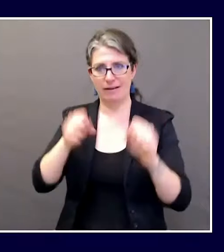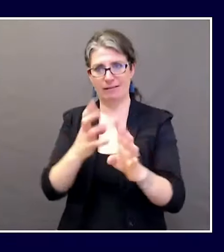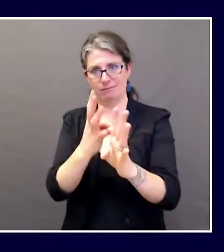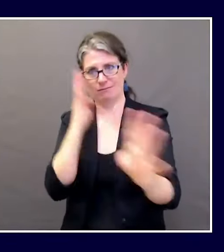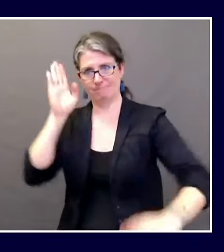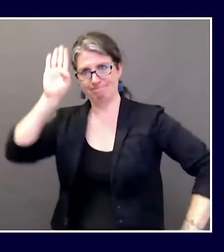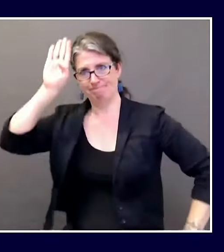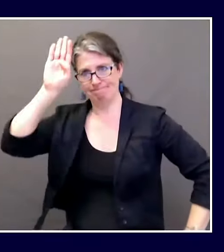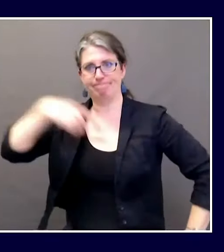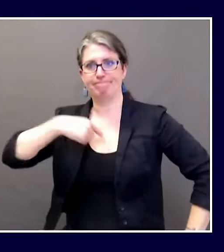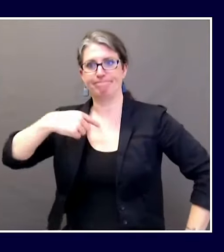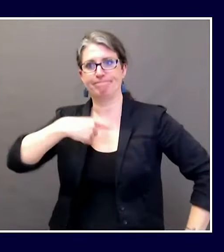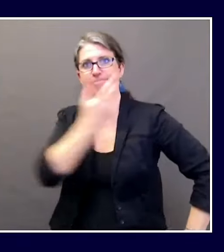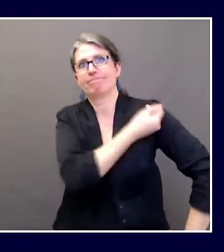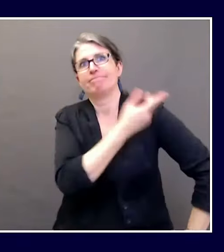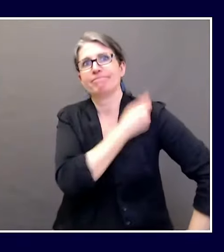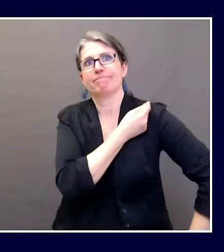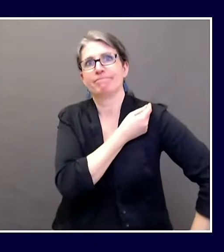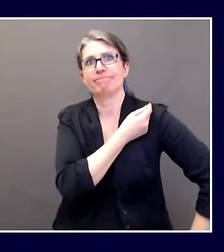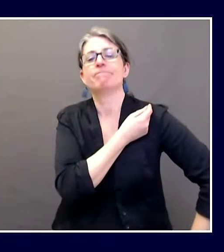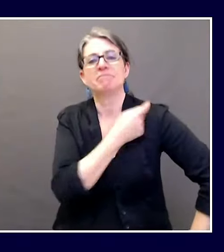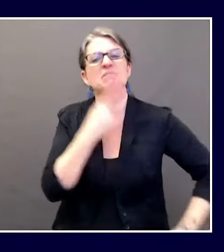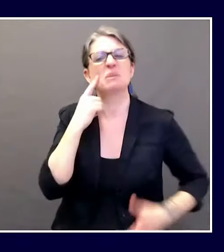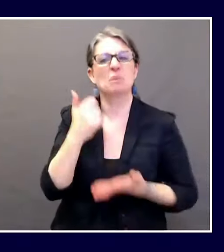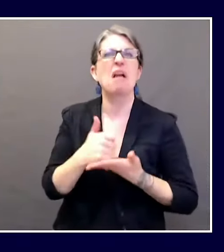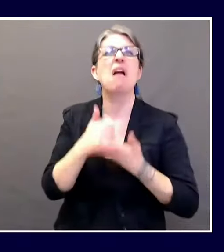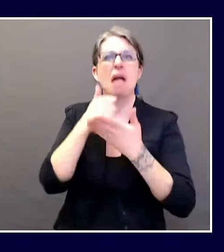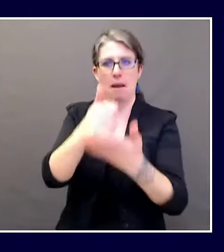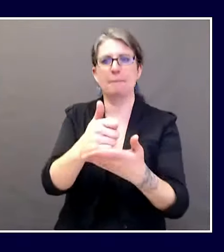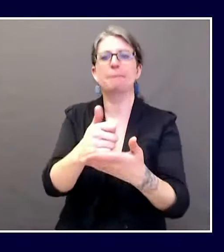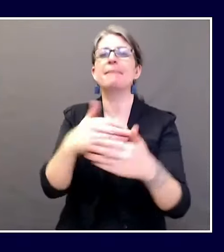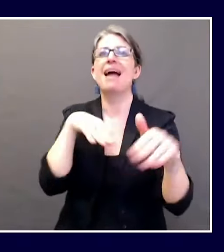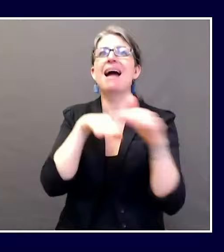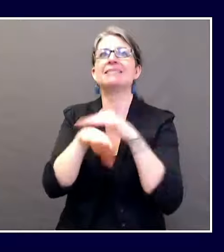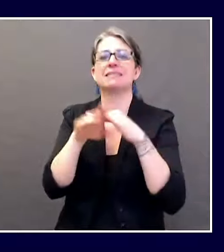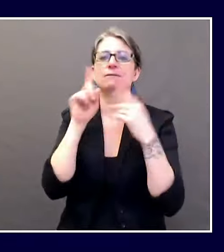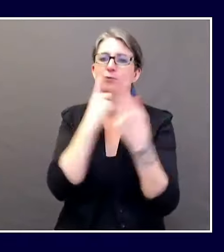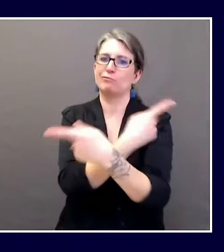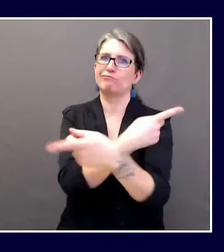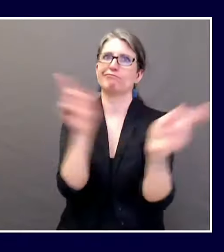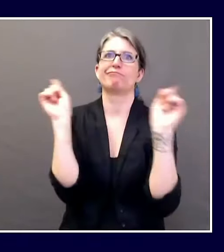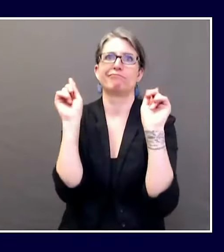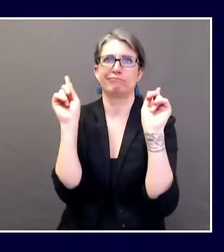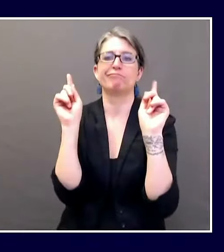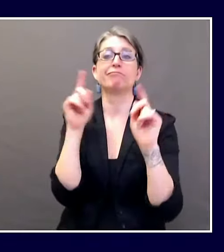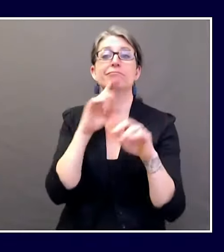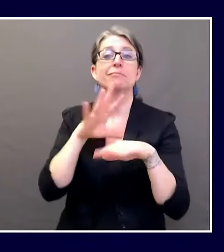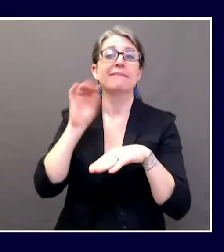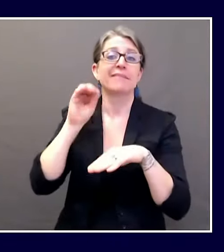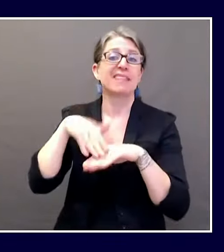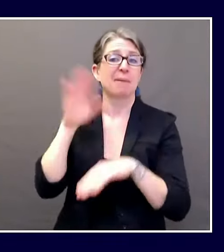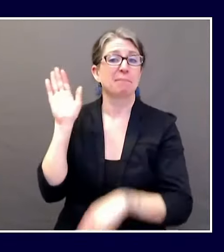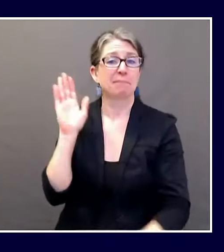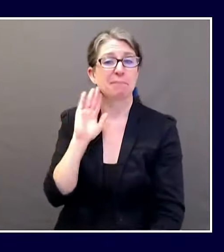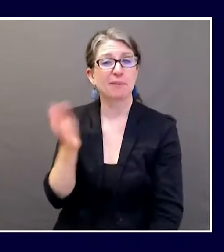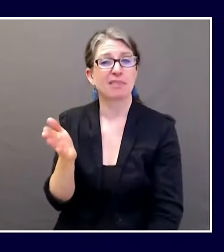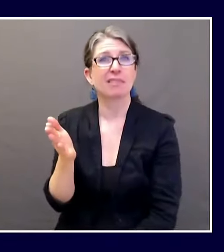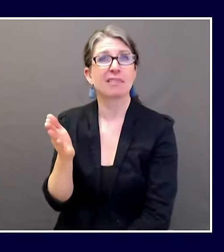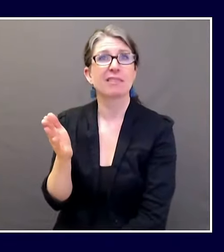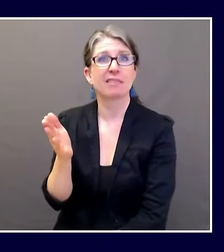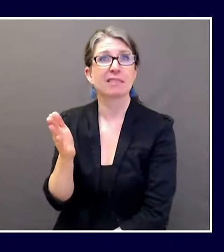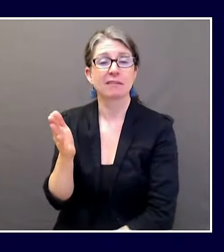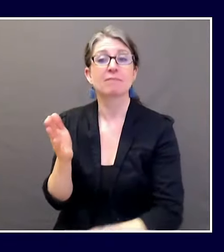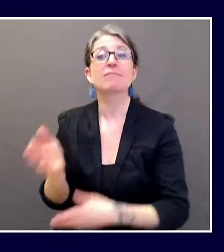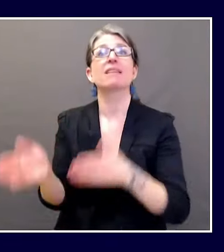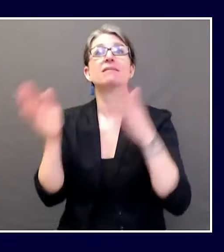respect, it'll be helpful to broadening access to those who are 50 and over, or come April 19th, those who are 16 or 18